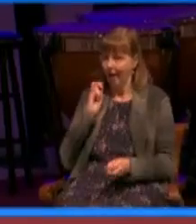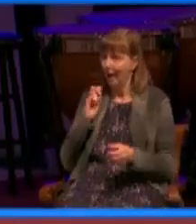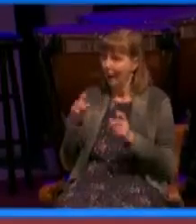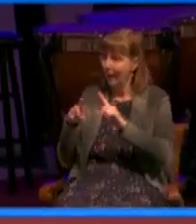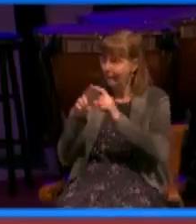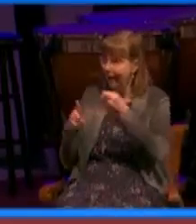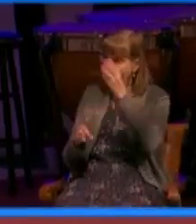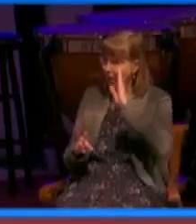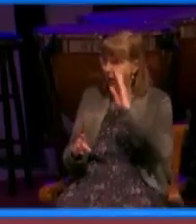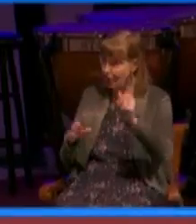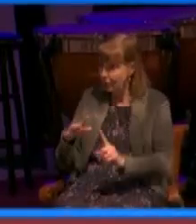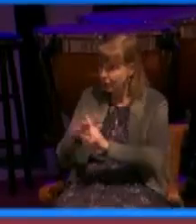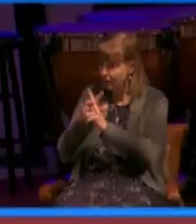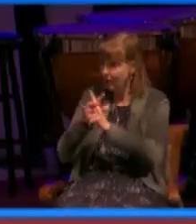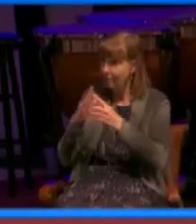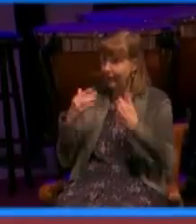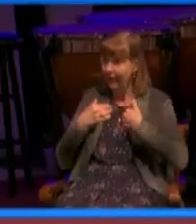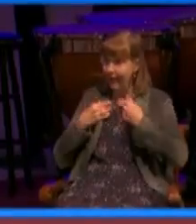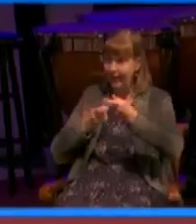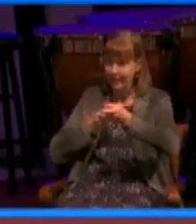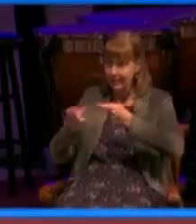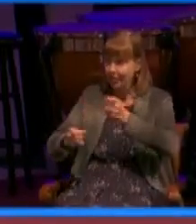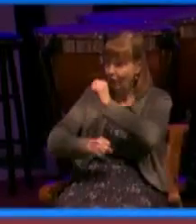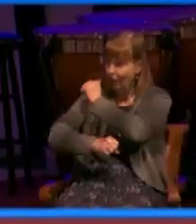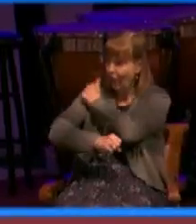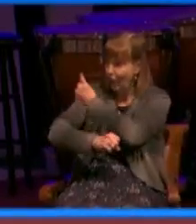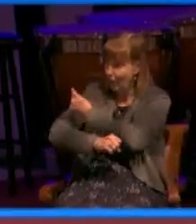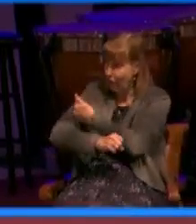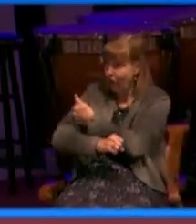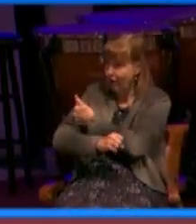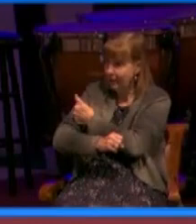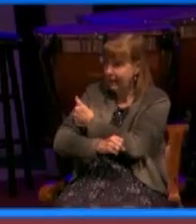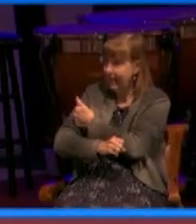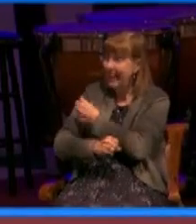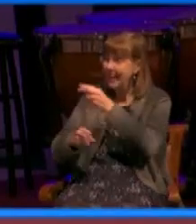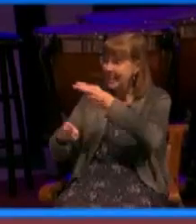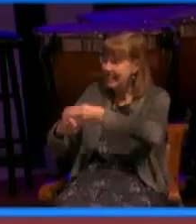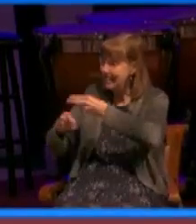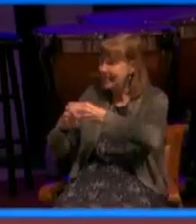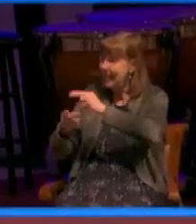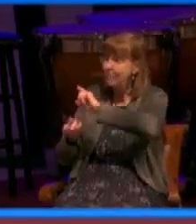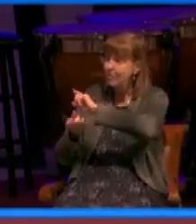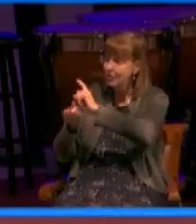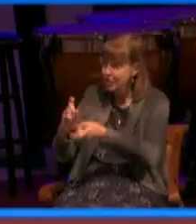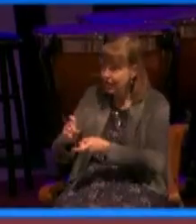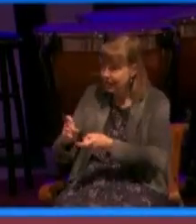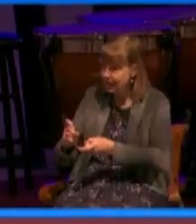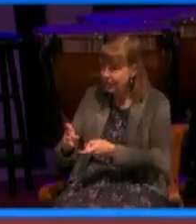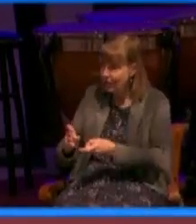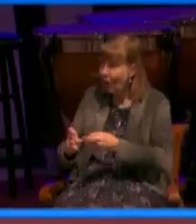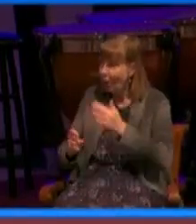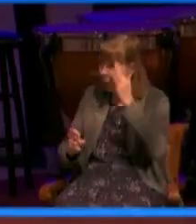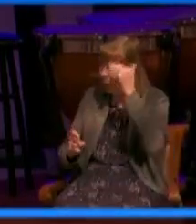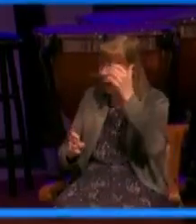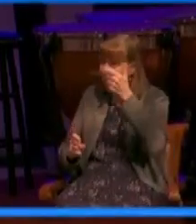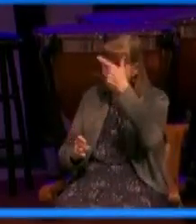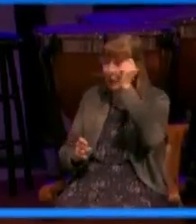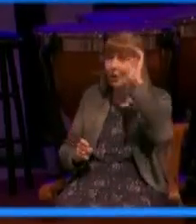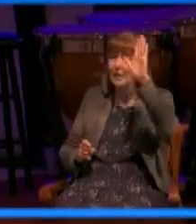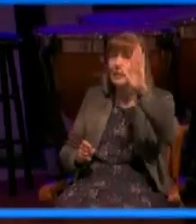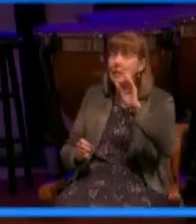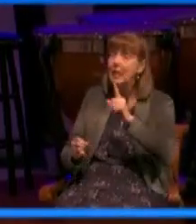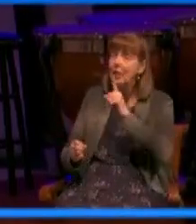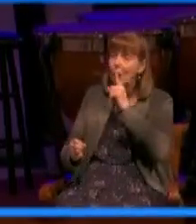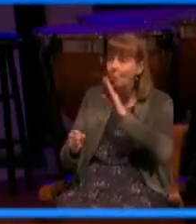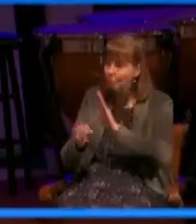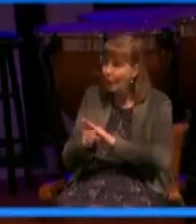to change the name of Abram, and he has the sovereign authority because he's doing something in his promise. He looks at Abram, and he says, I'm going to